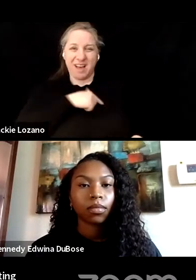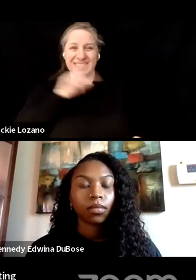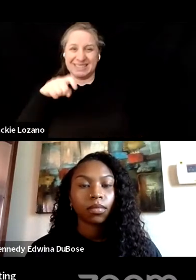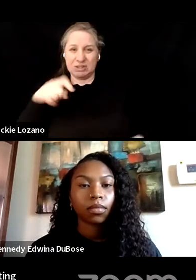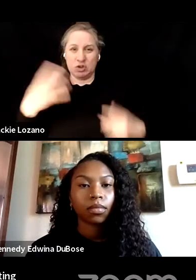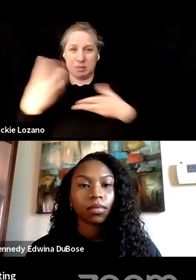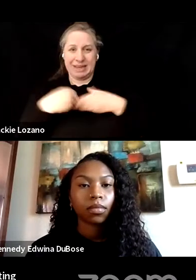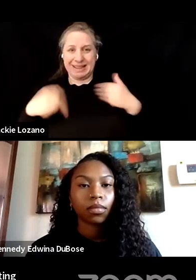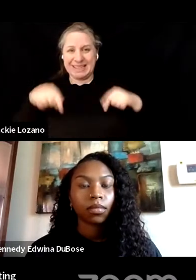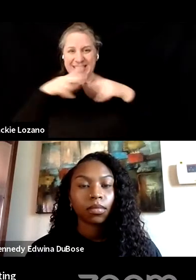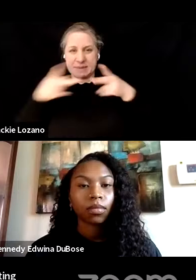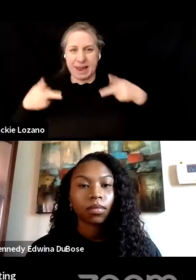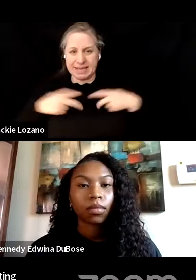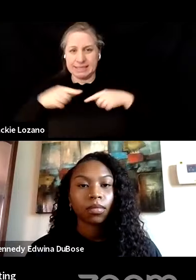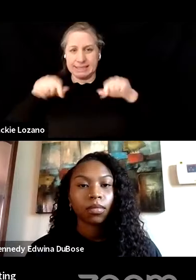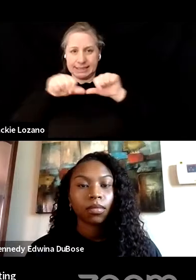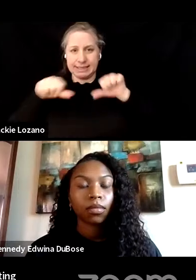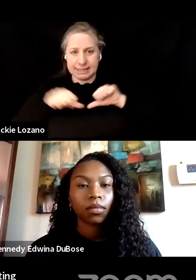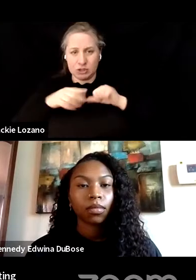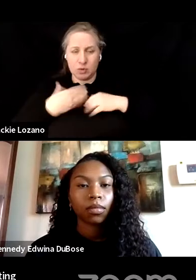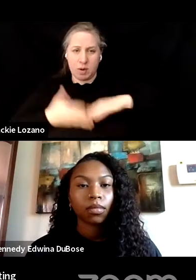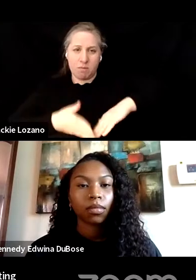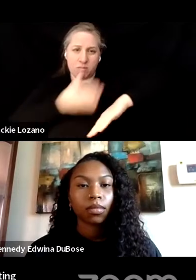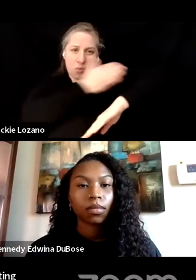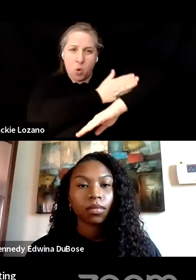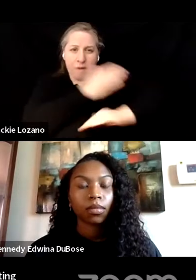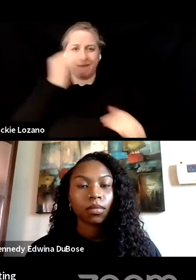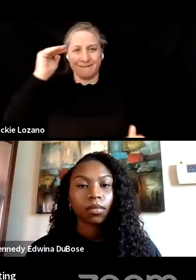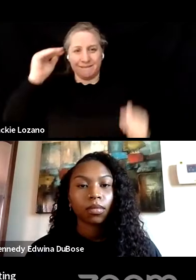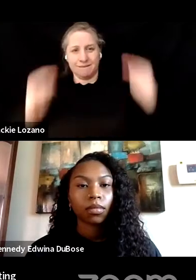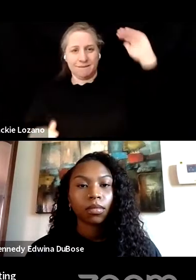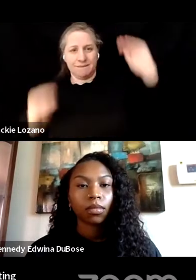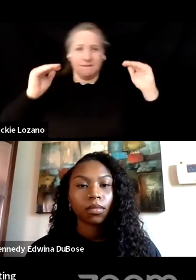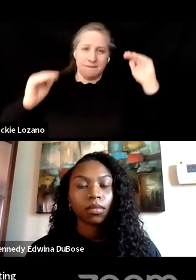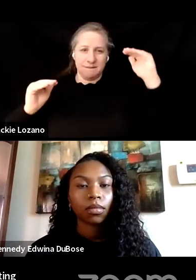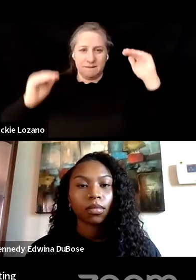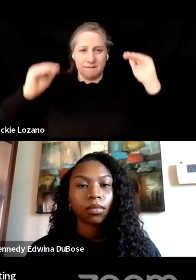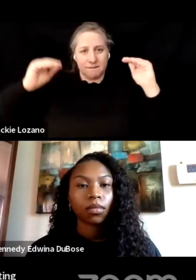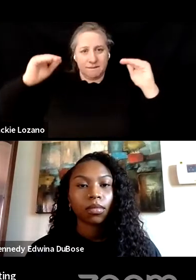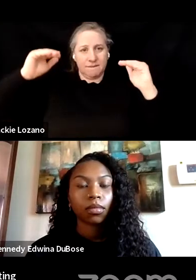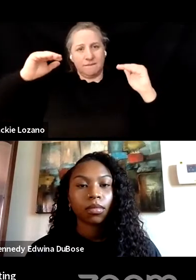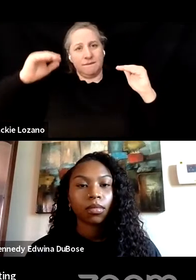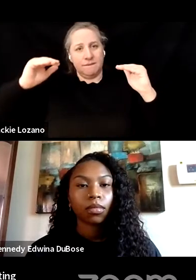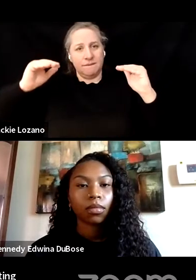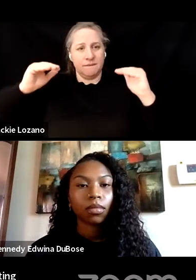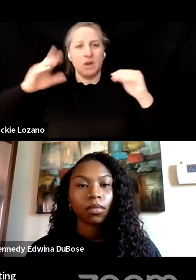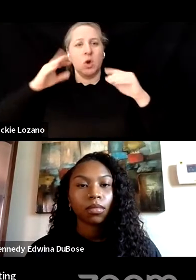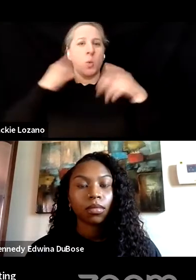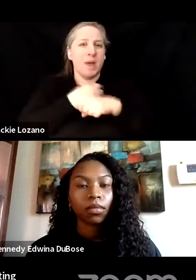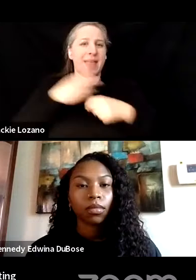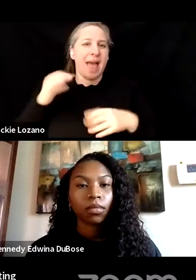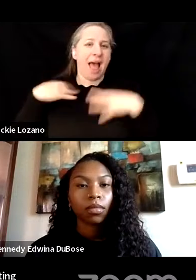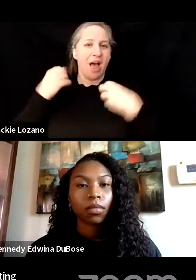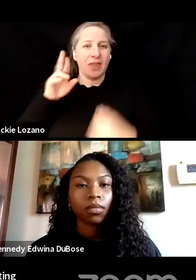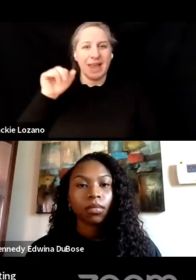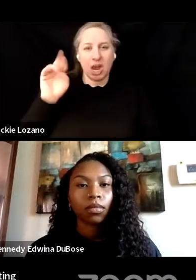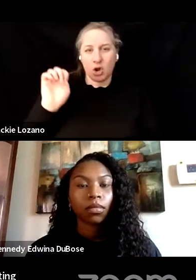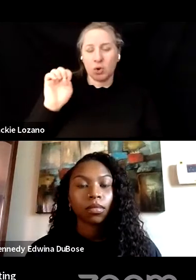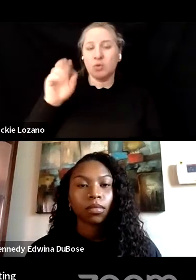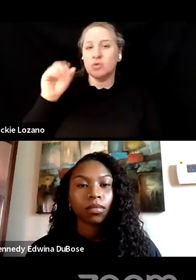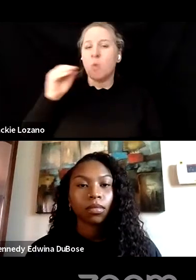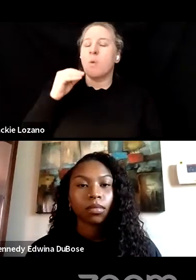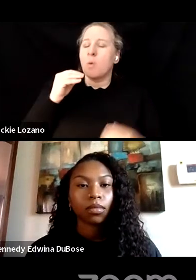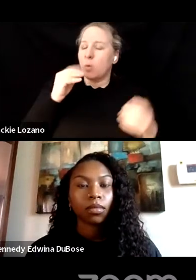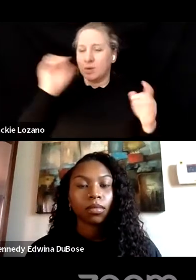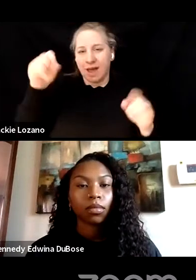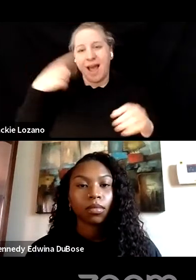order to improve these disparities, in order to improve our comfortability with healthcare. And so I think, yeah,